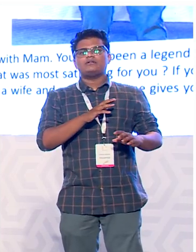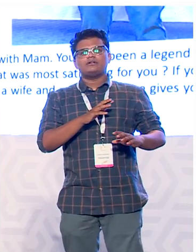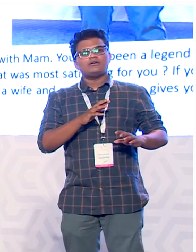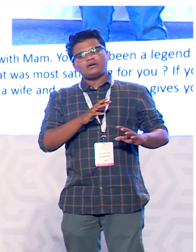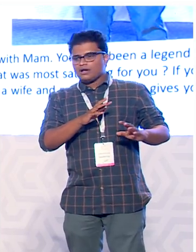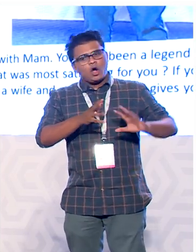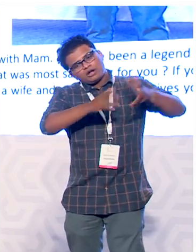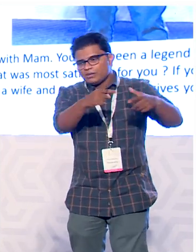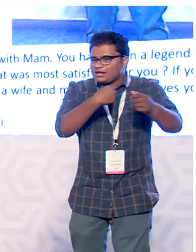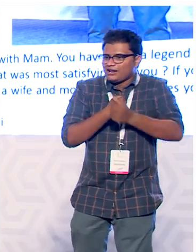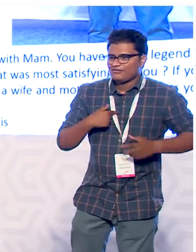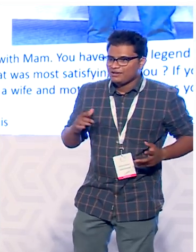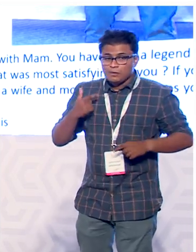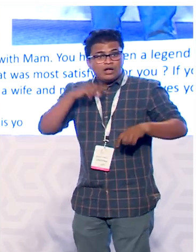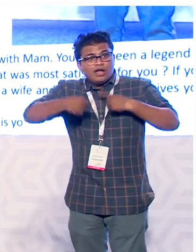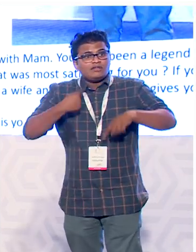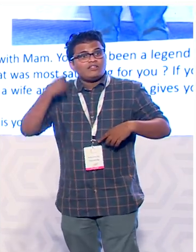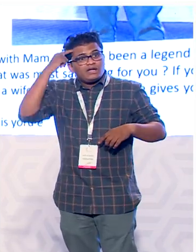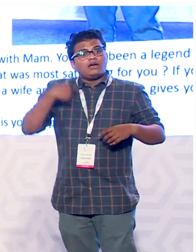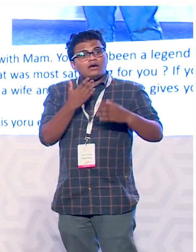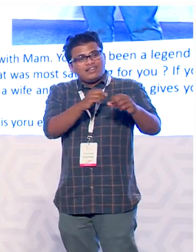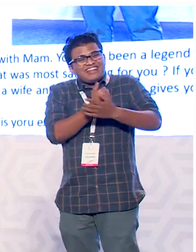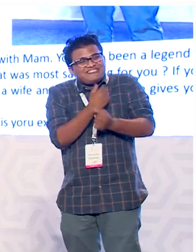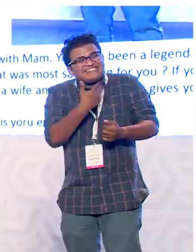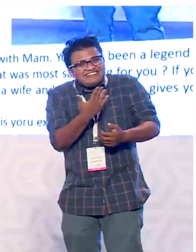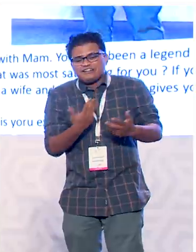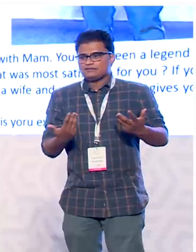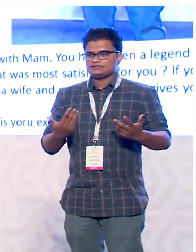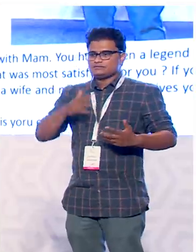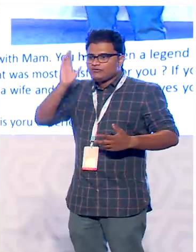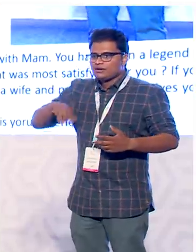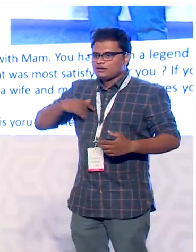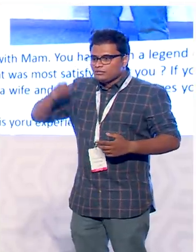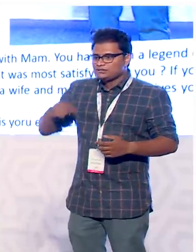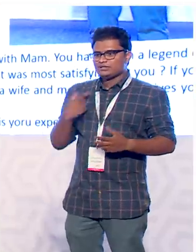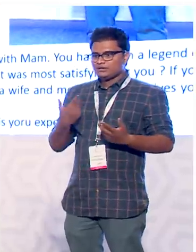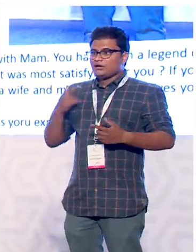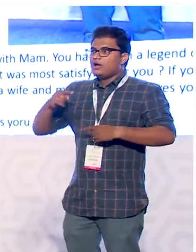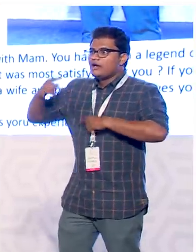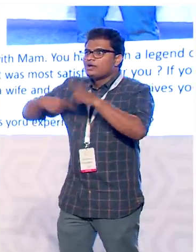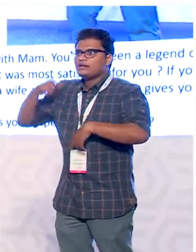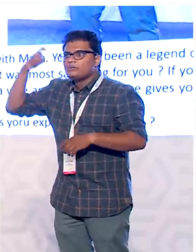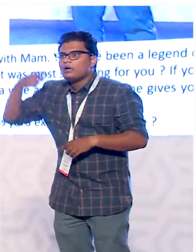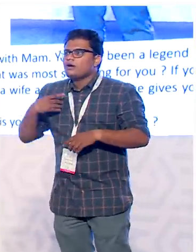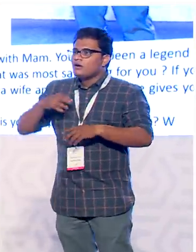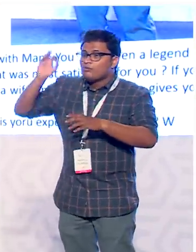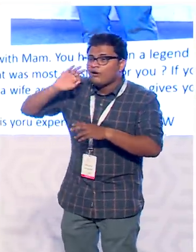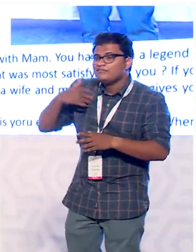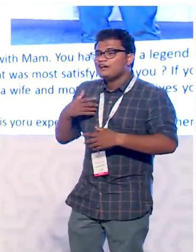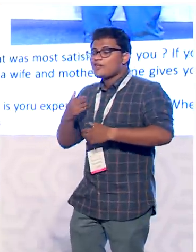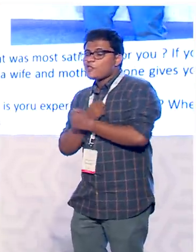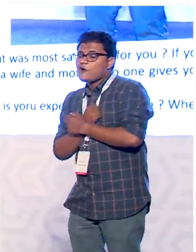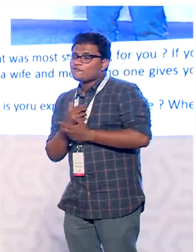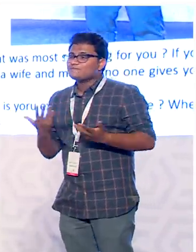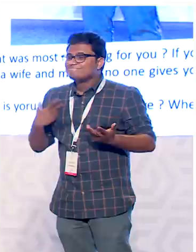When you're not expecting, love happens. That is what love is all about. If you dream about it every day and watch movies that talk about love and